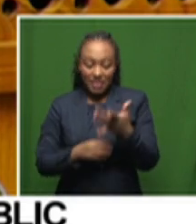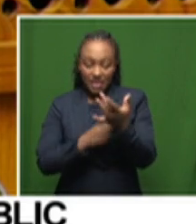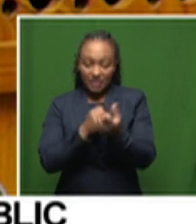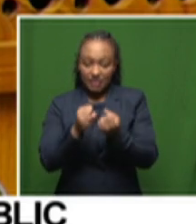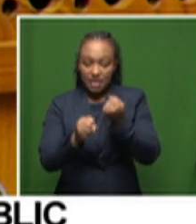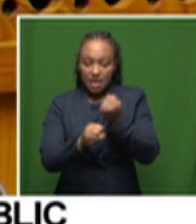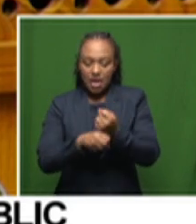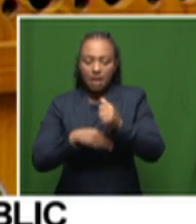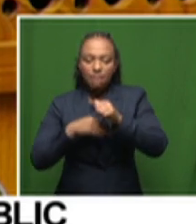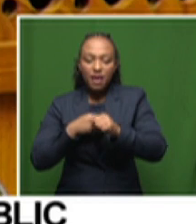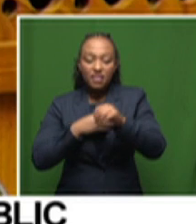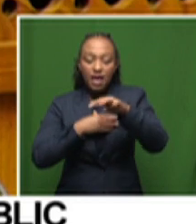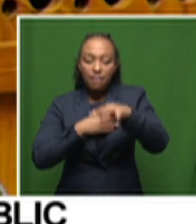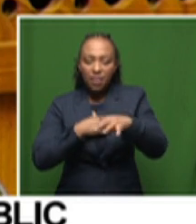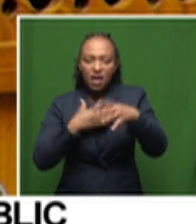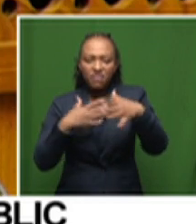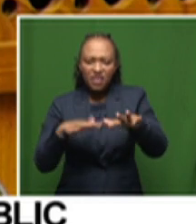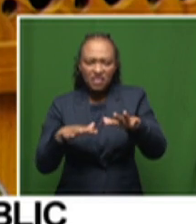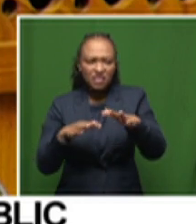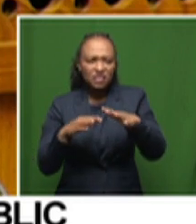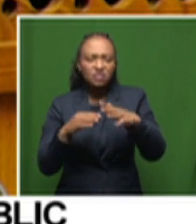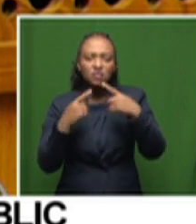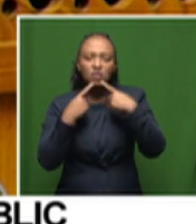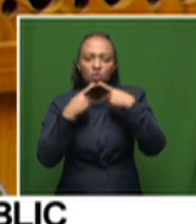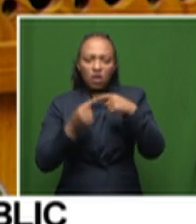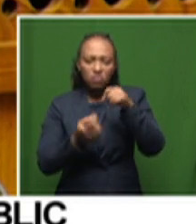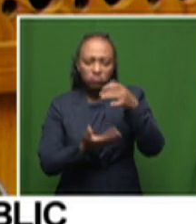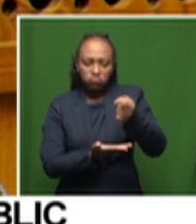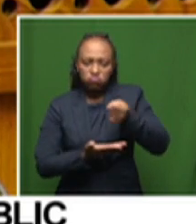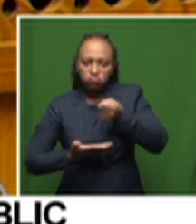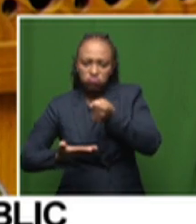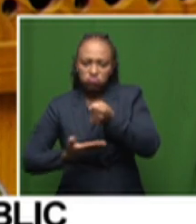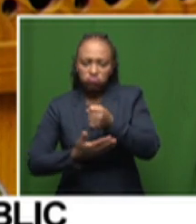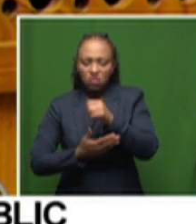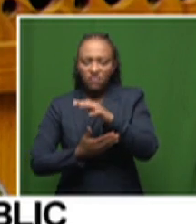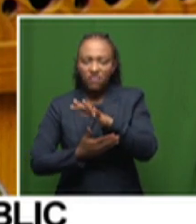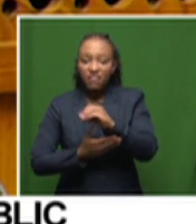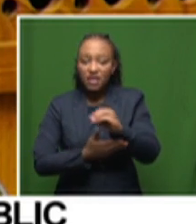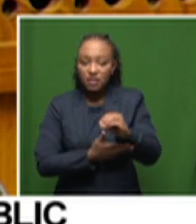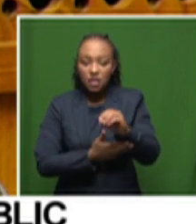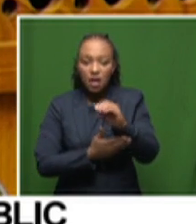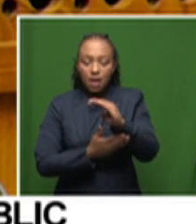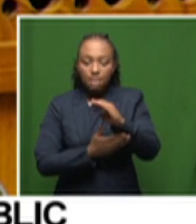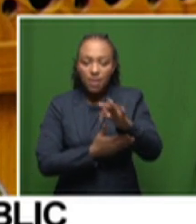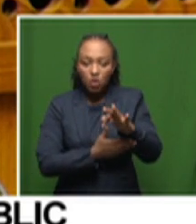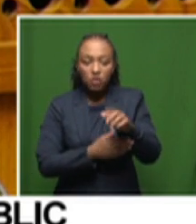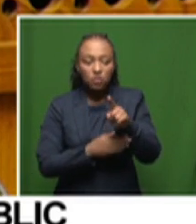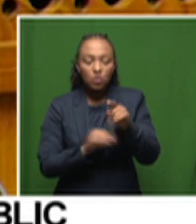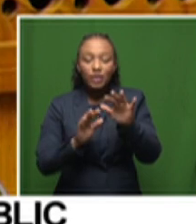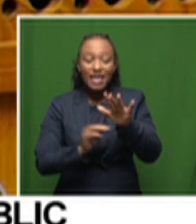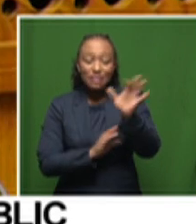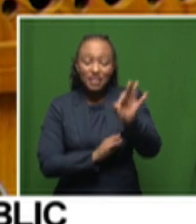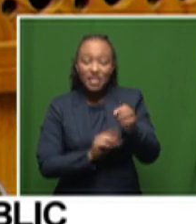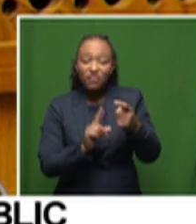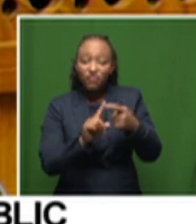major fiscal relief package of around 500 billion rand, or 10% of GDP,